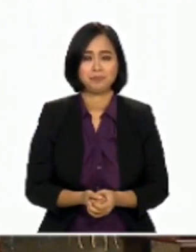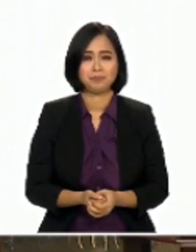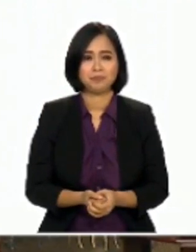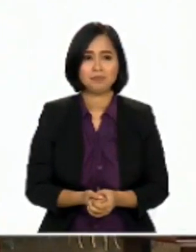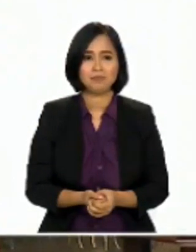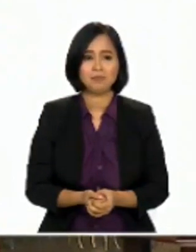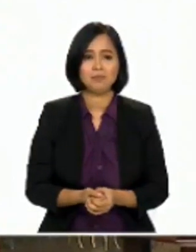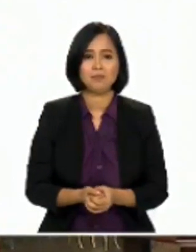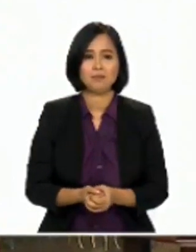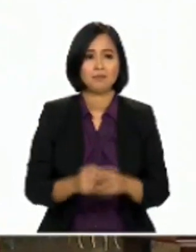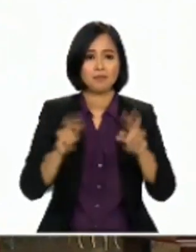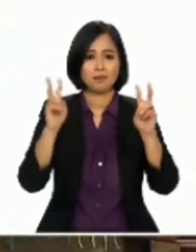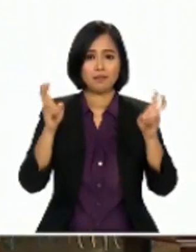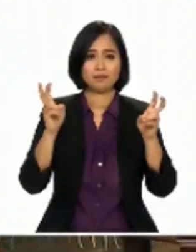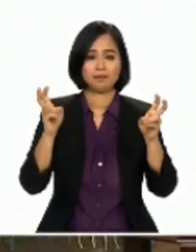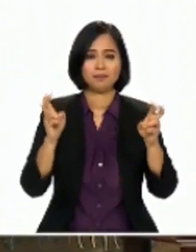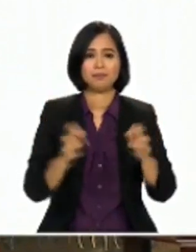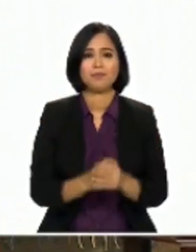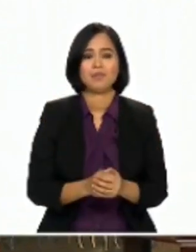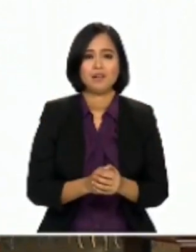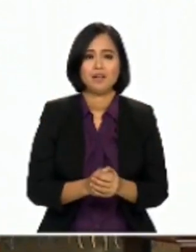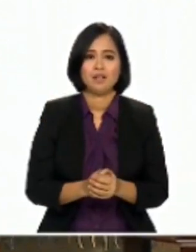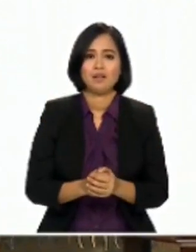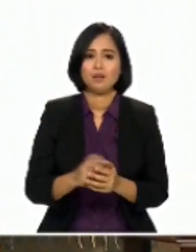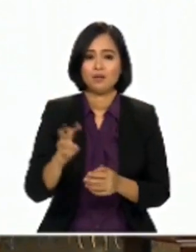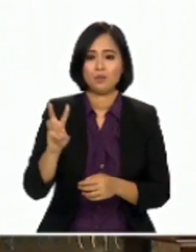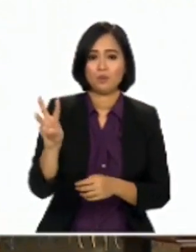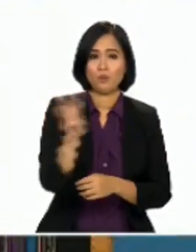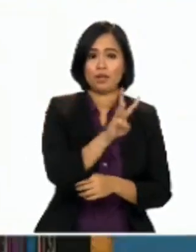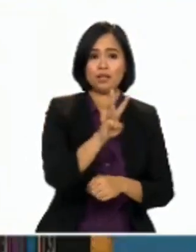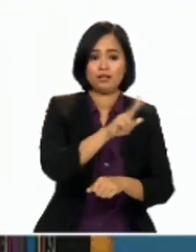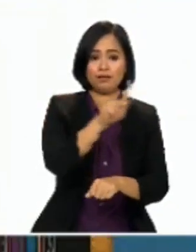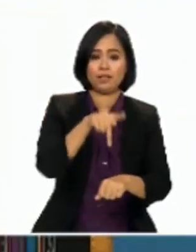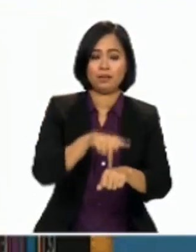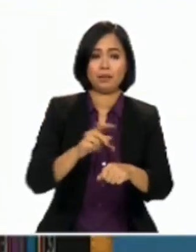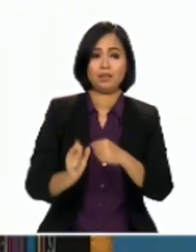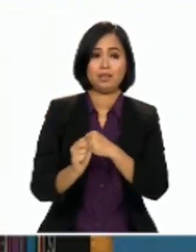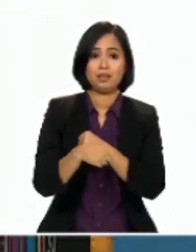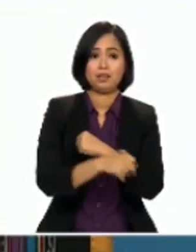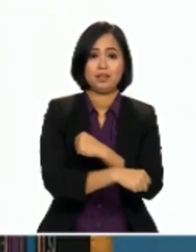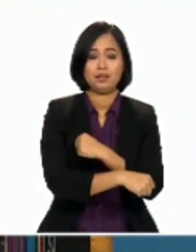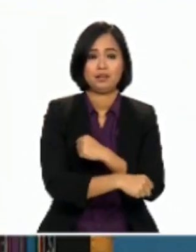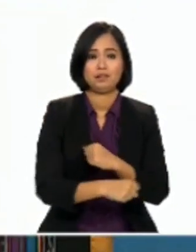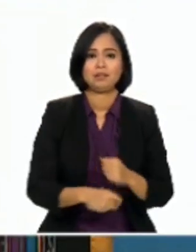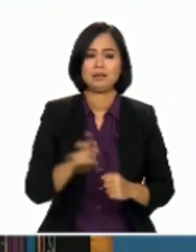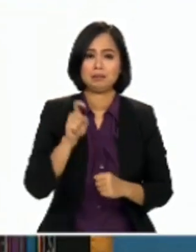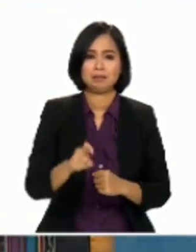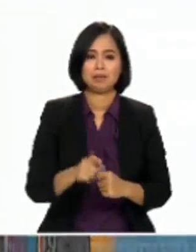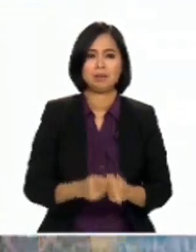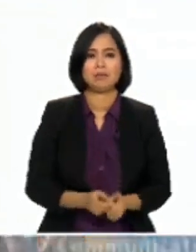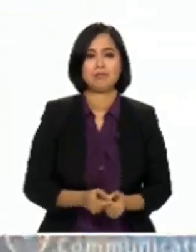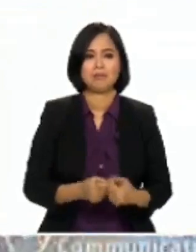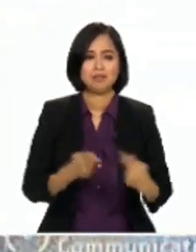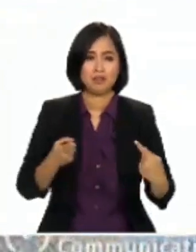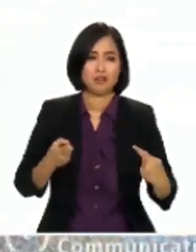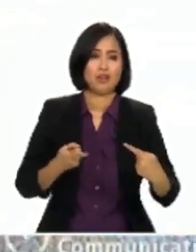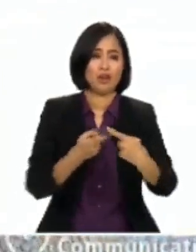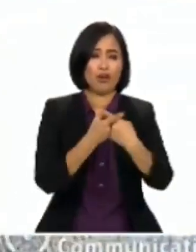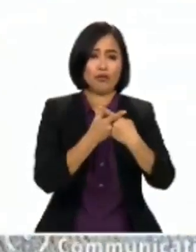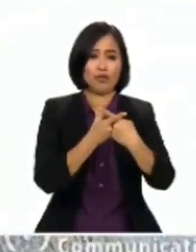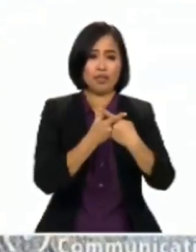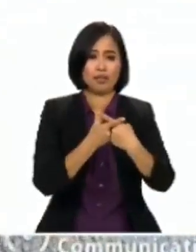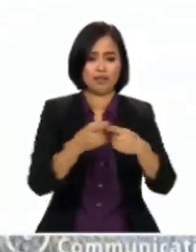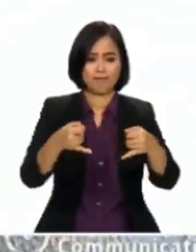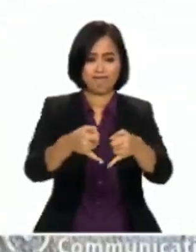West Philippine Sea, the avoidance of conflict, armed conflict, and protection of our